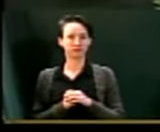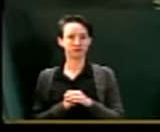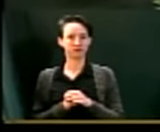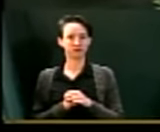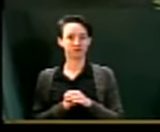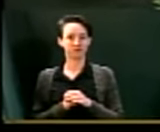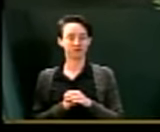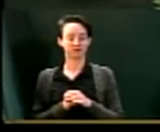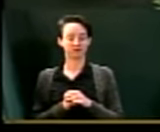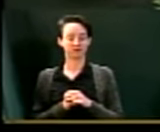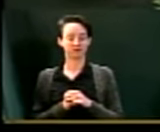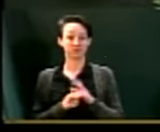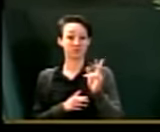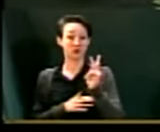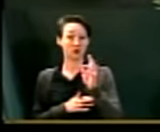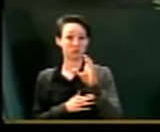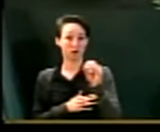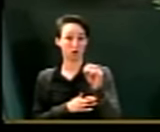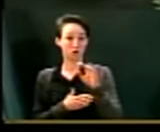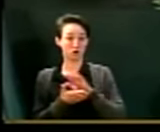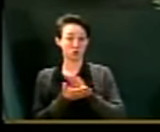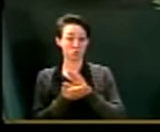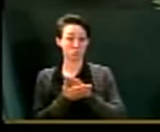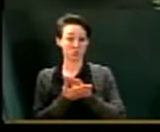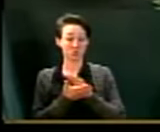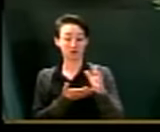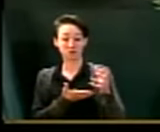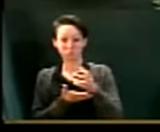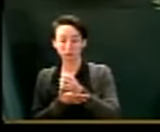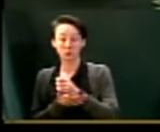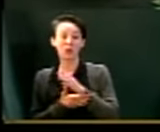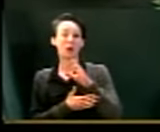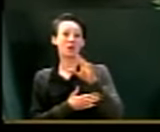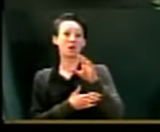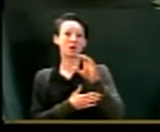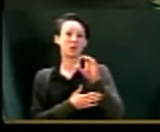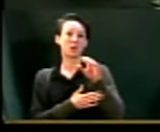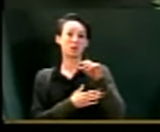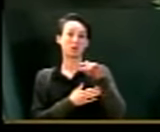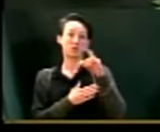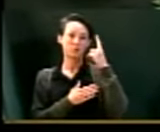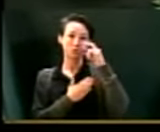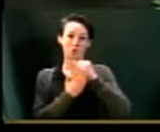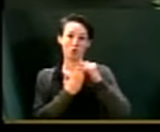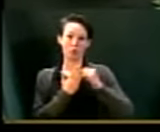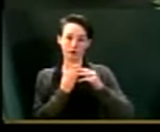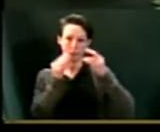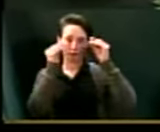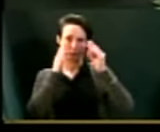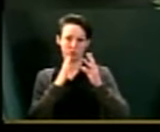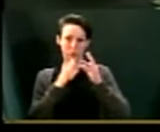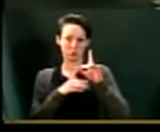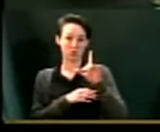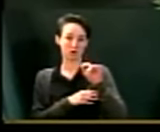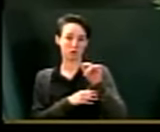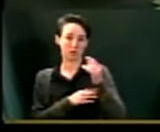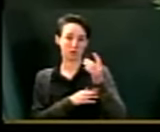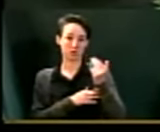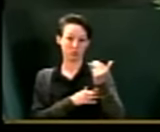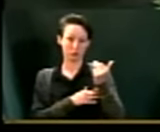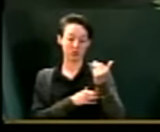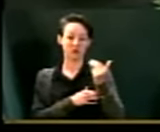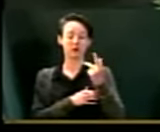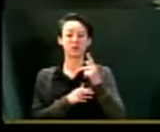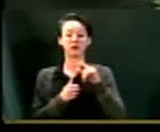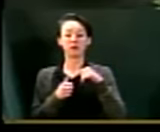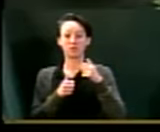Though Knox County Schools had piloted a portfolio for arts teachers in 2013 that I was also part of, followed later by a K-2